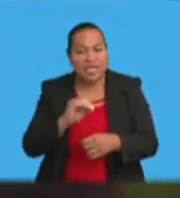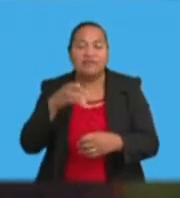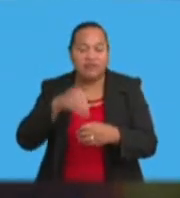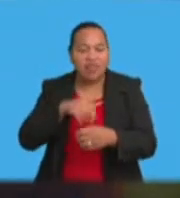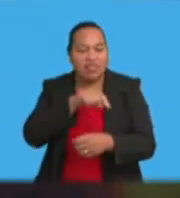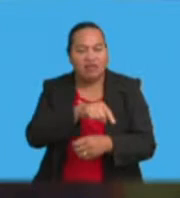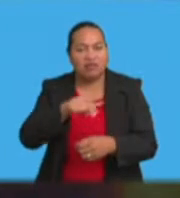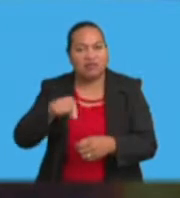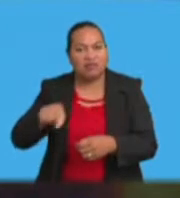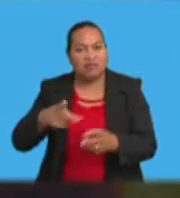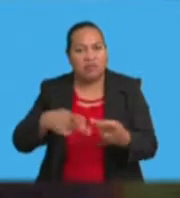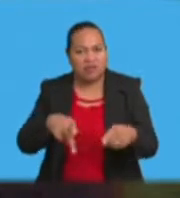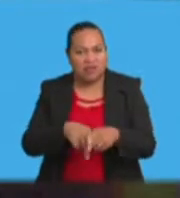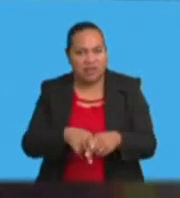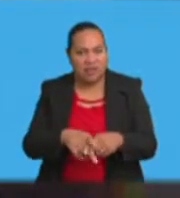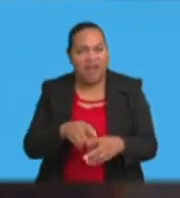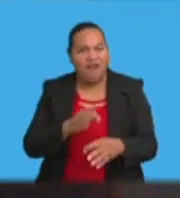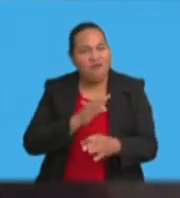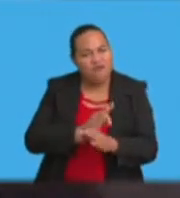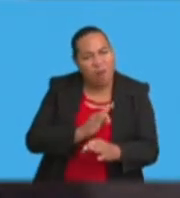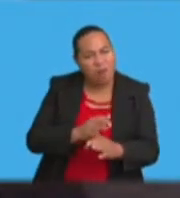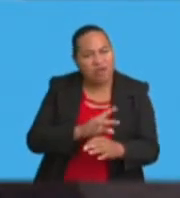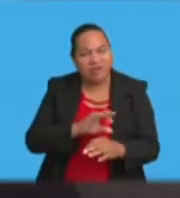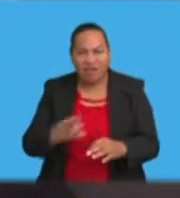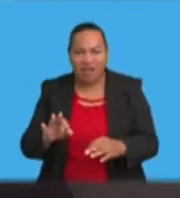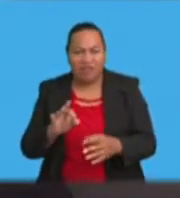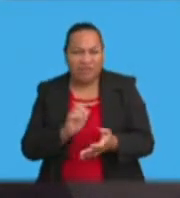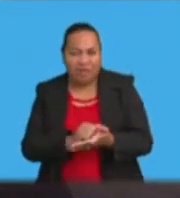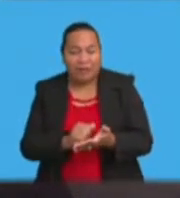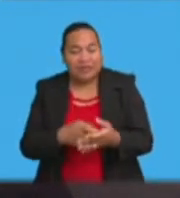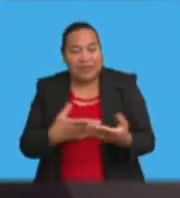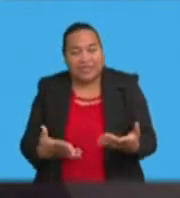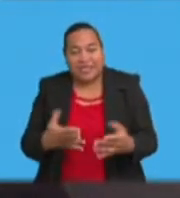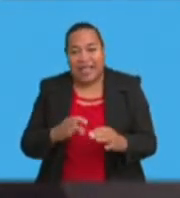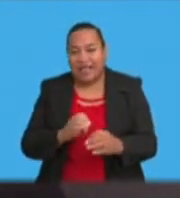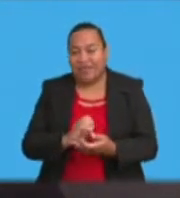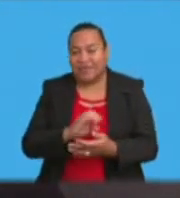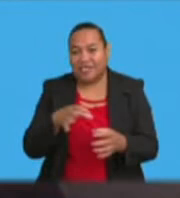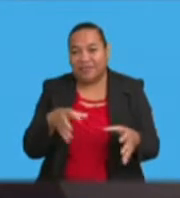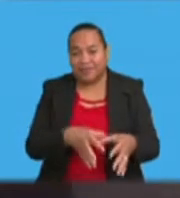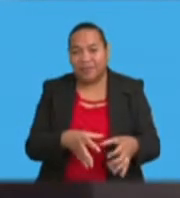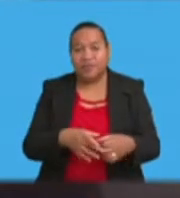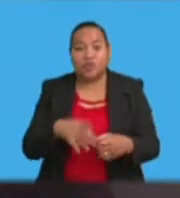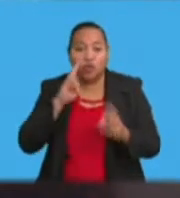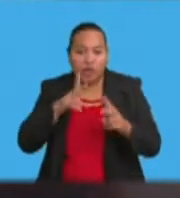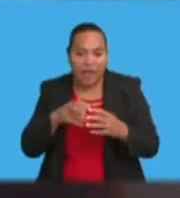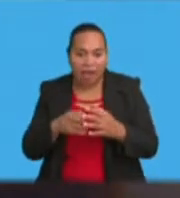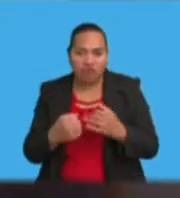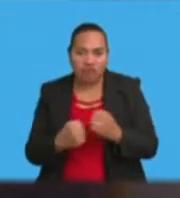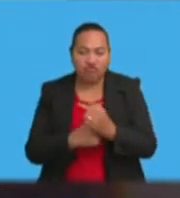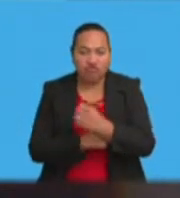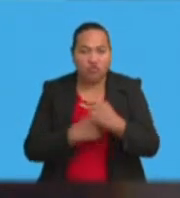particular sector. Formal, informal, subsistence type of economies. We are also looking to strengthen our capacity in